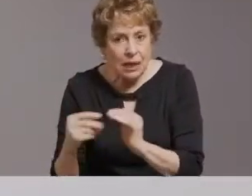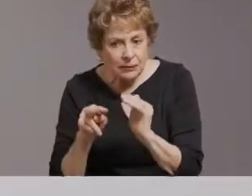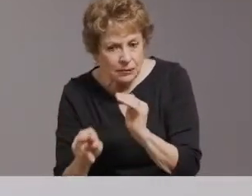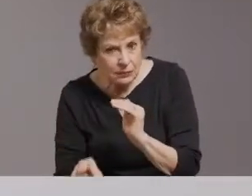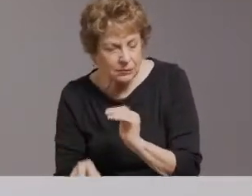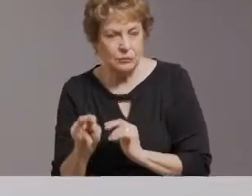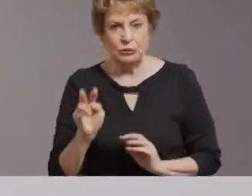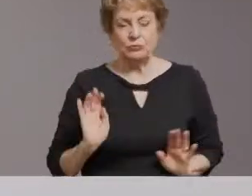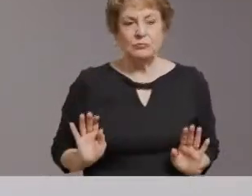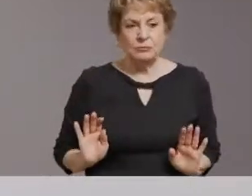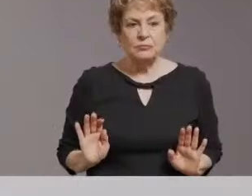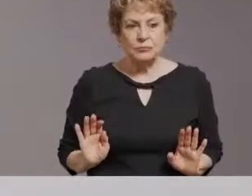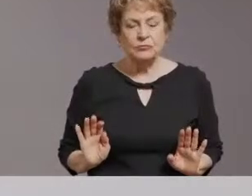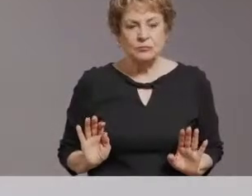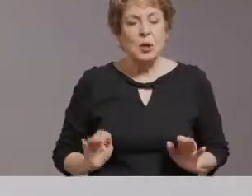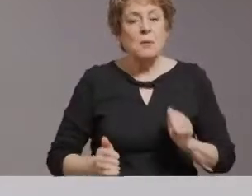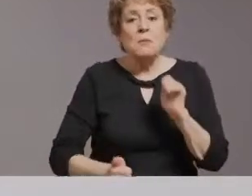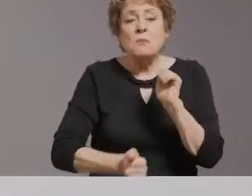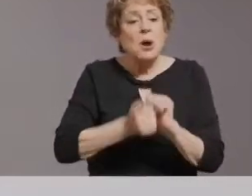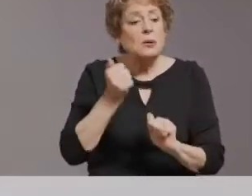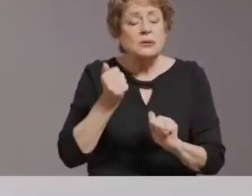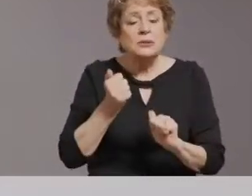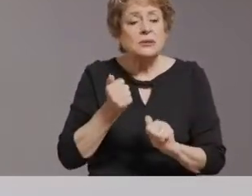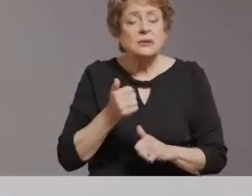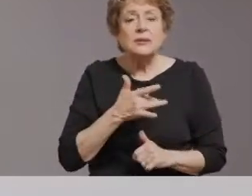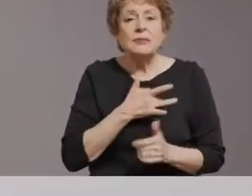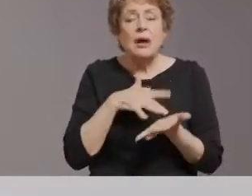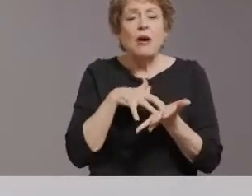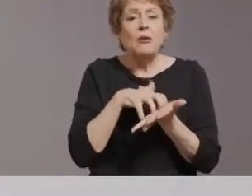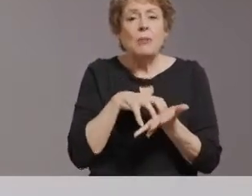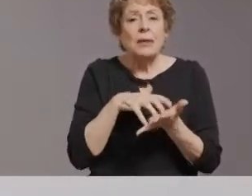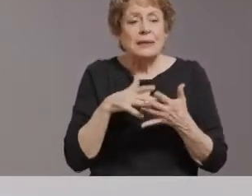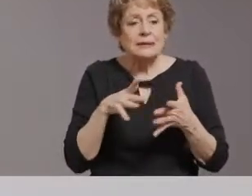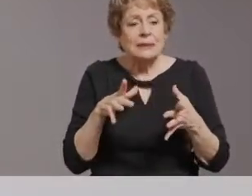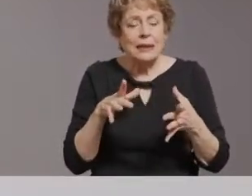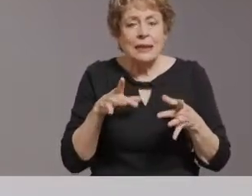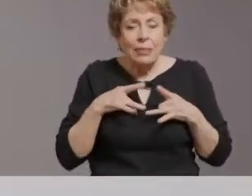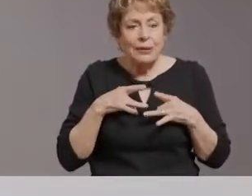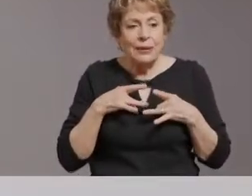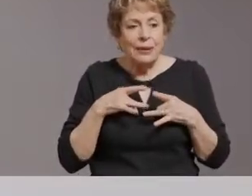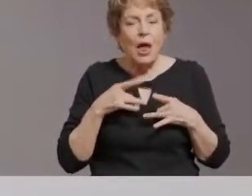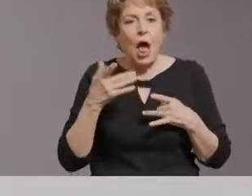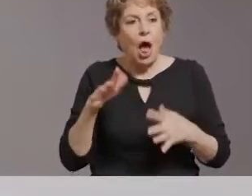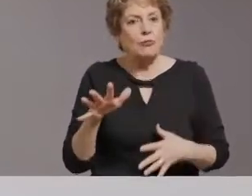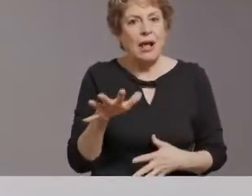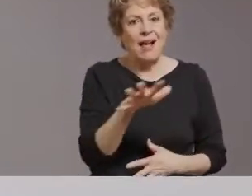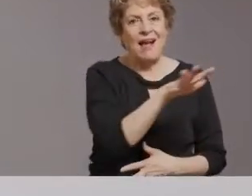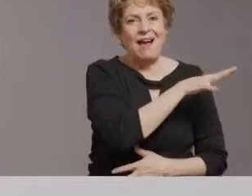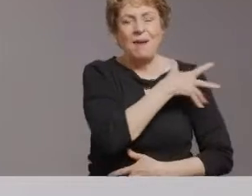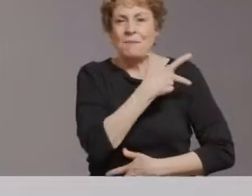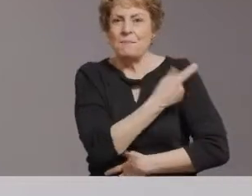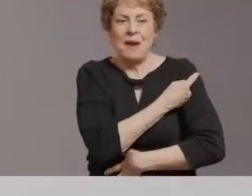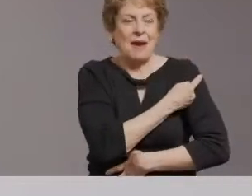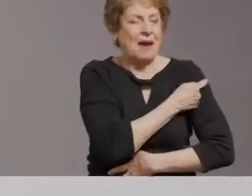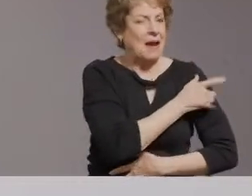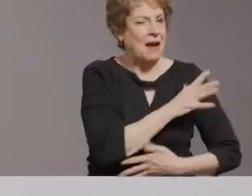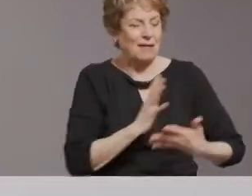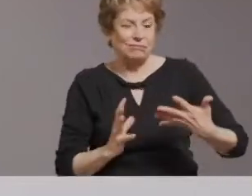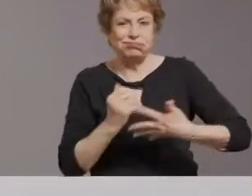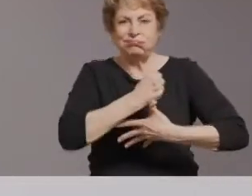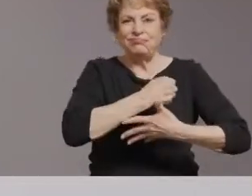our vulnerable individuals in Arizona have been vaccinated. They were prioritized in those groups, and so that